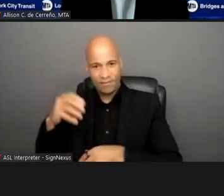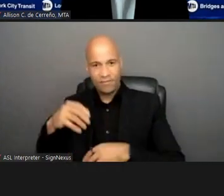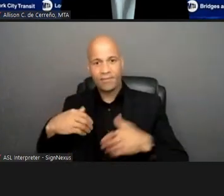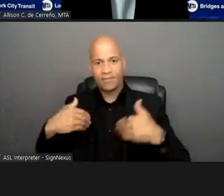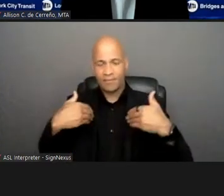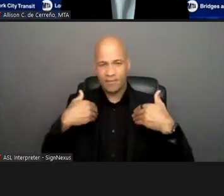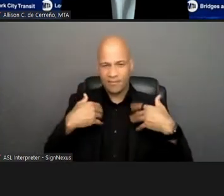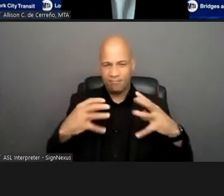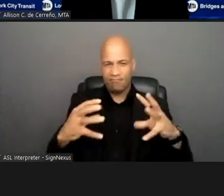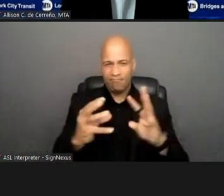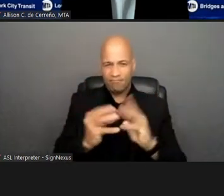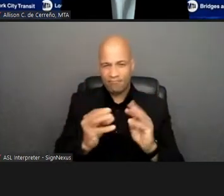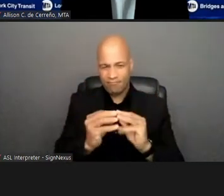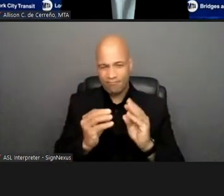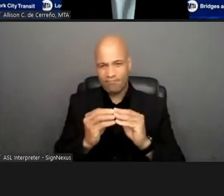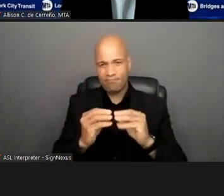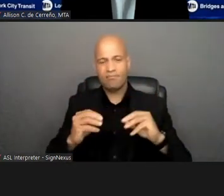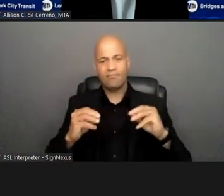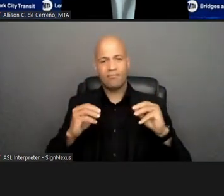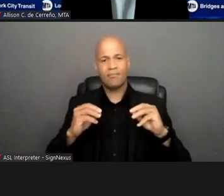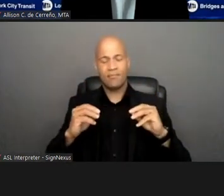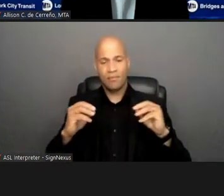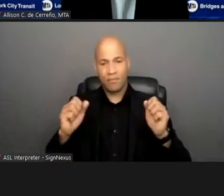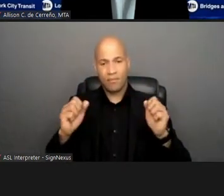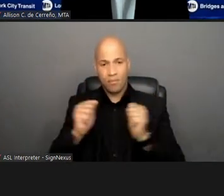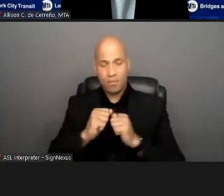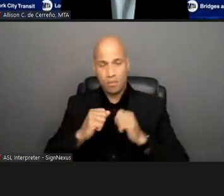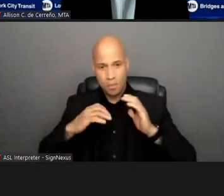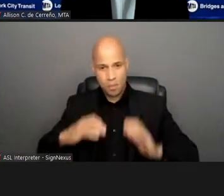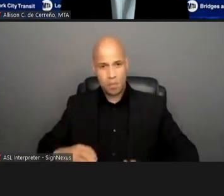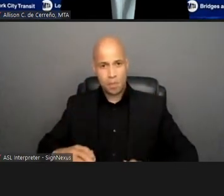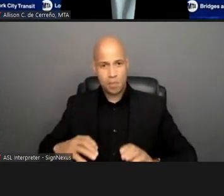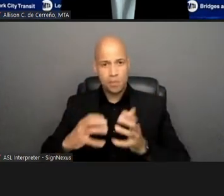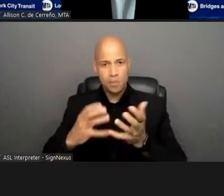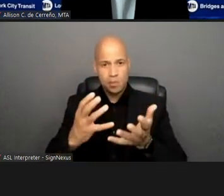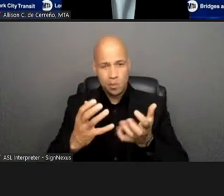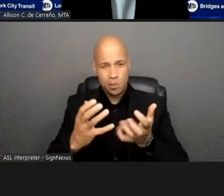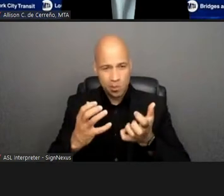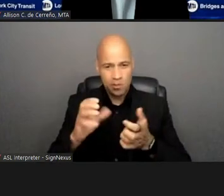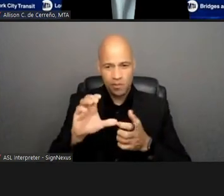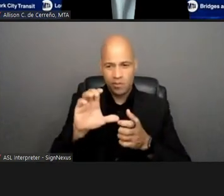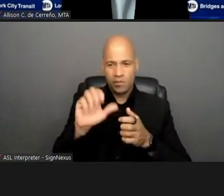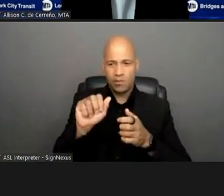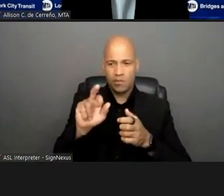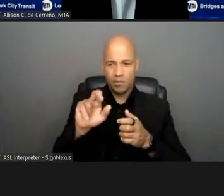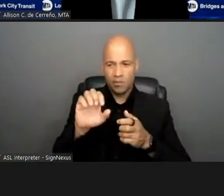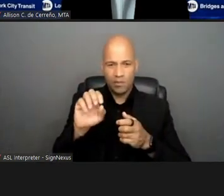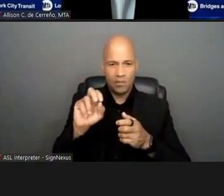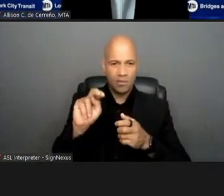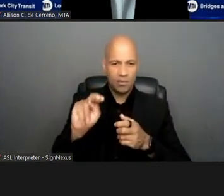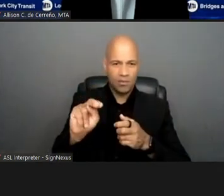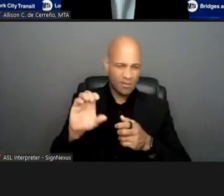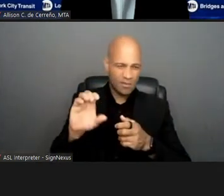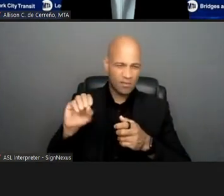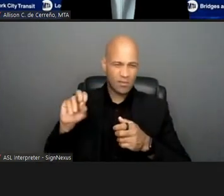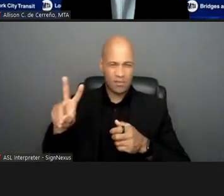Summit along with our customers we all want to reduce carbon emissions increase productivity generate greater efficiency in a